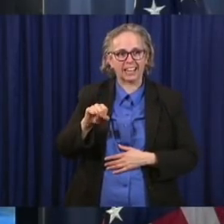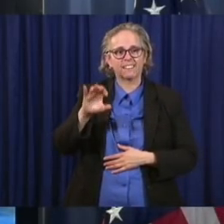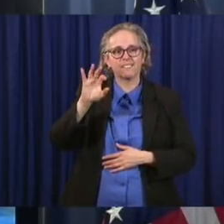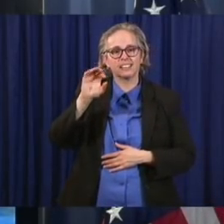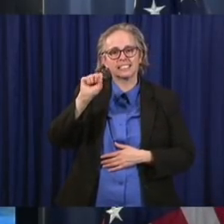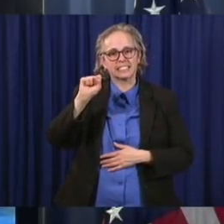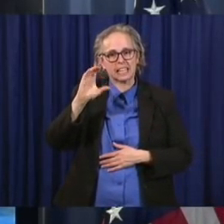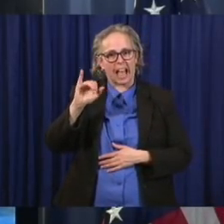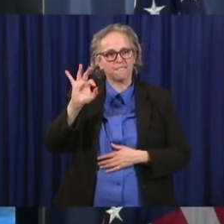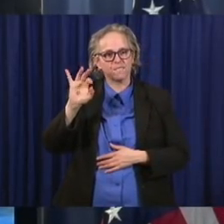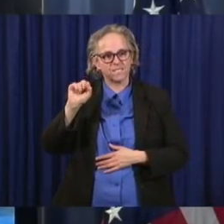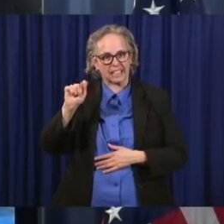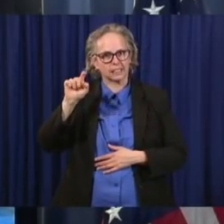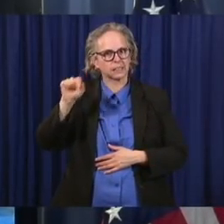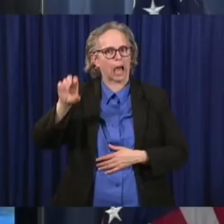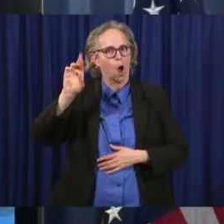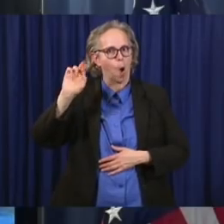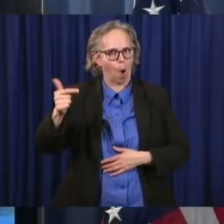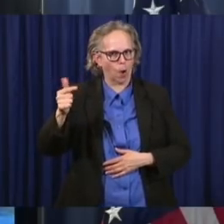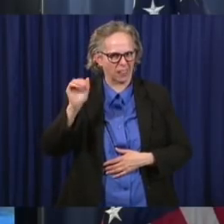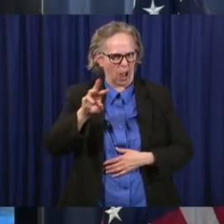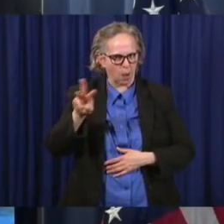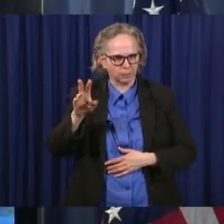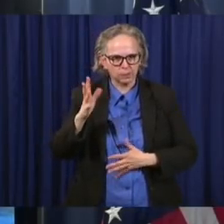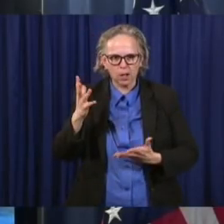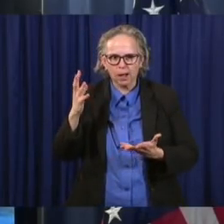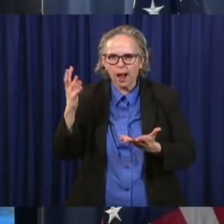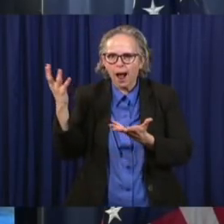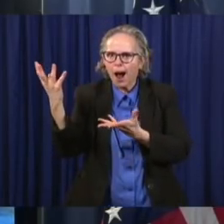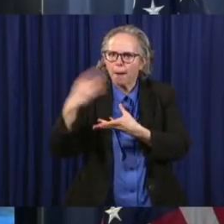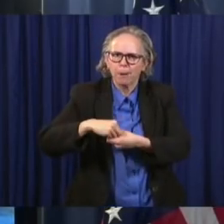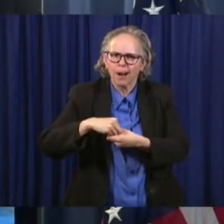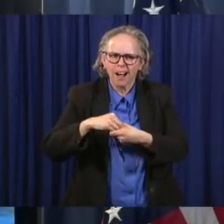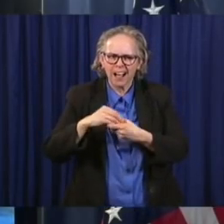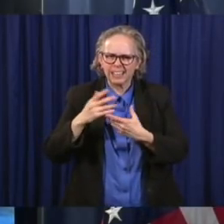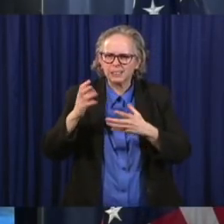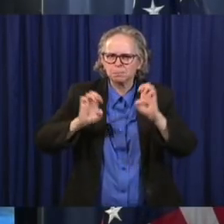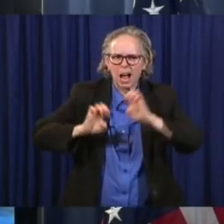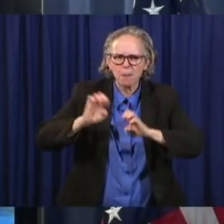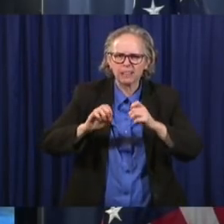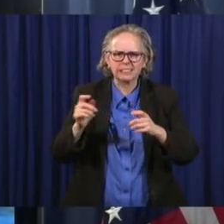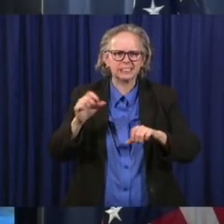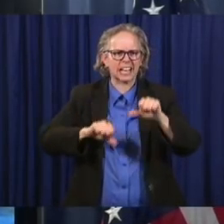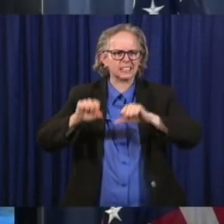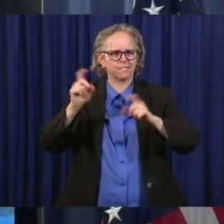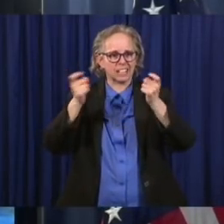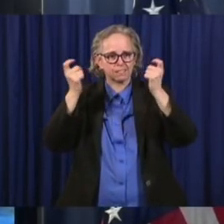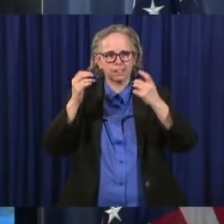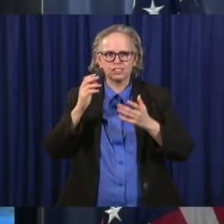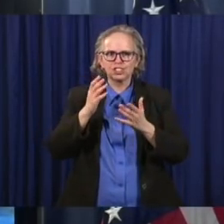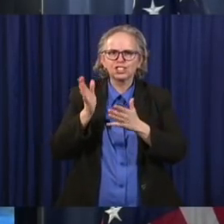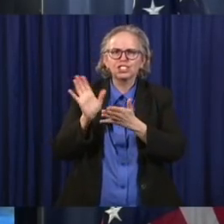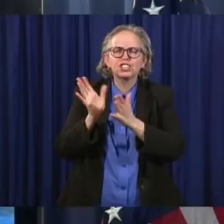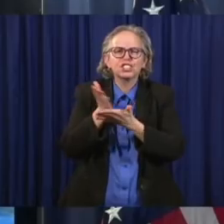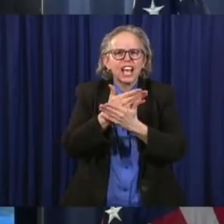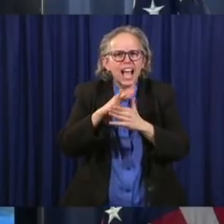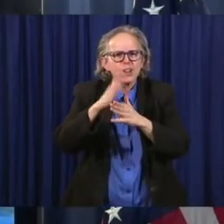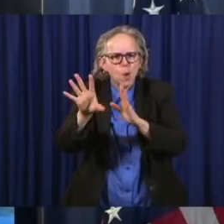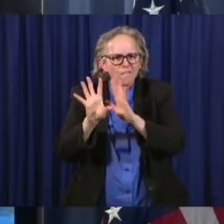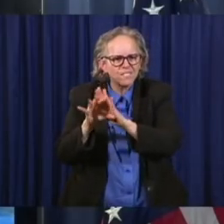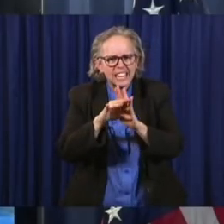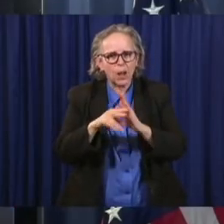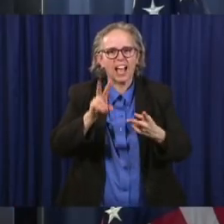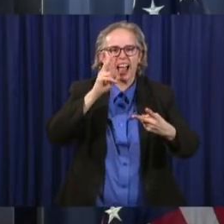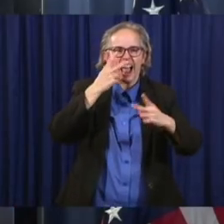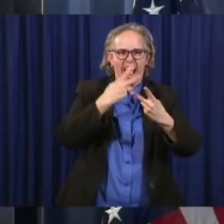you to participate in the COSI Science Festival by sharing your science home videos using hashtag